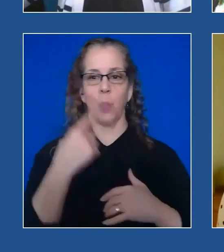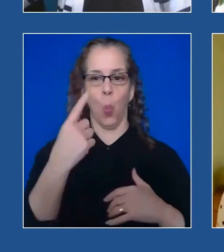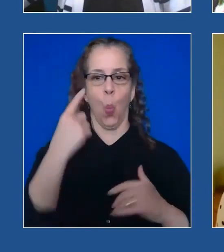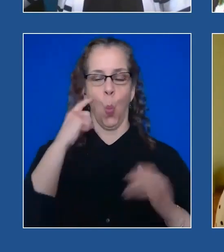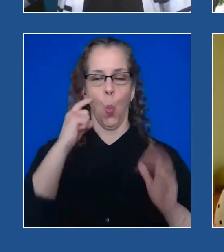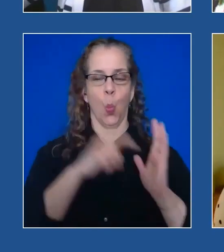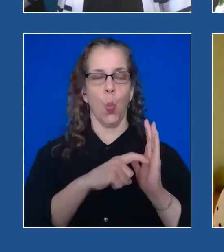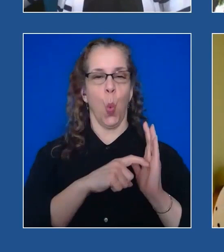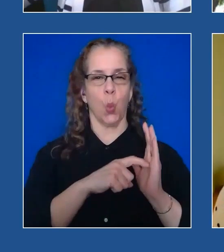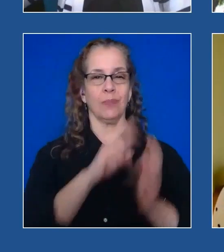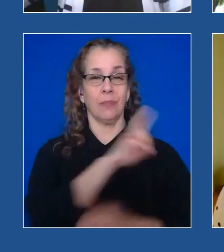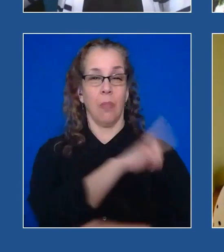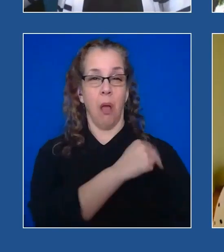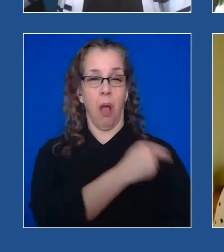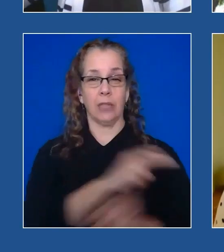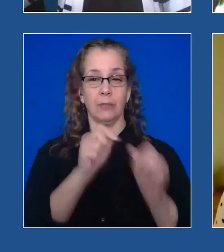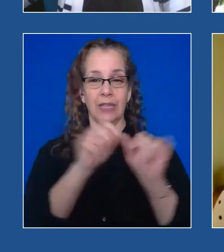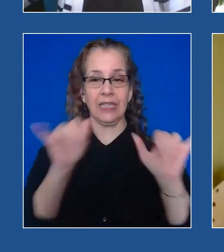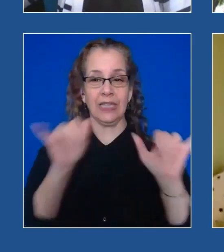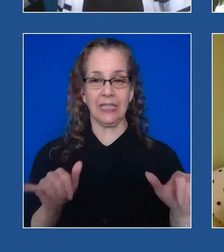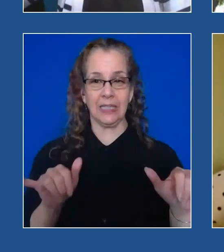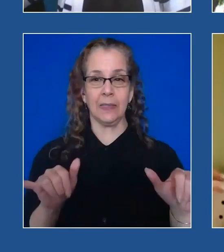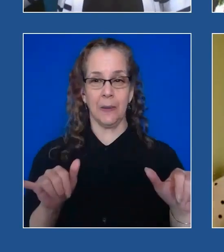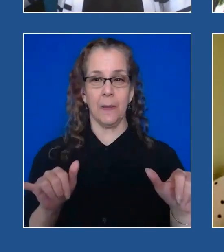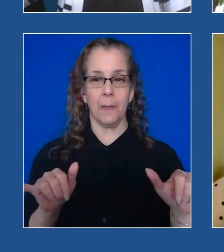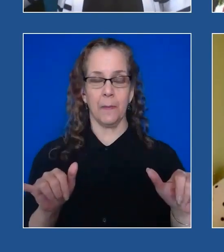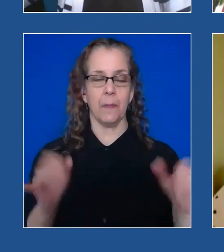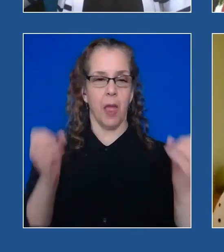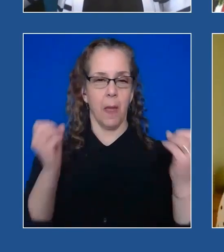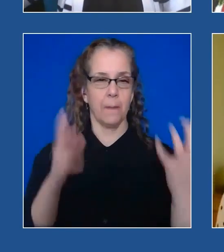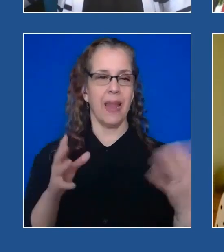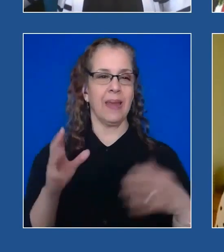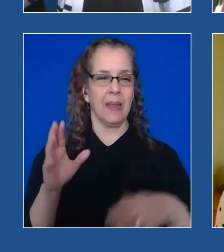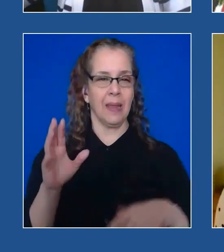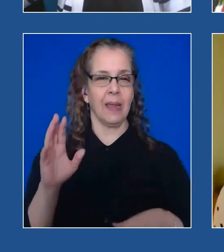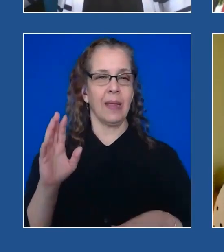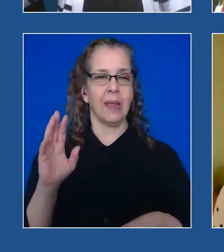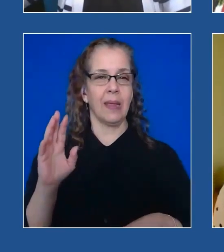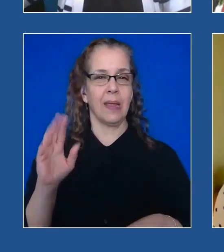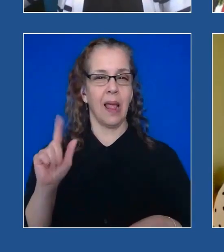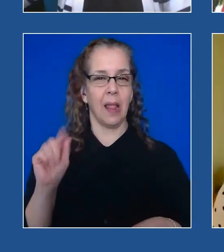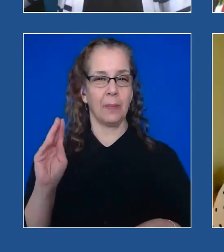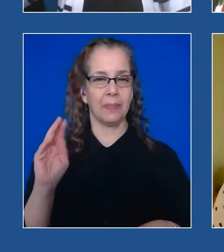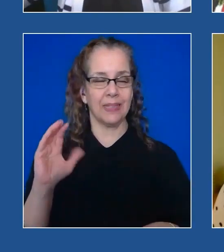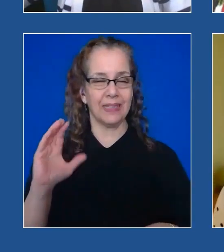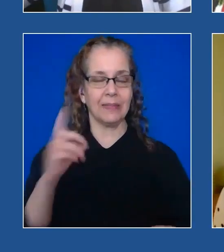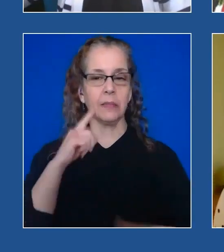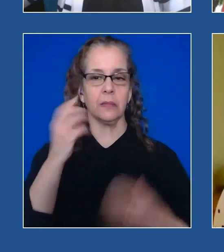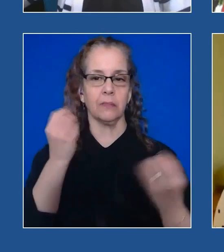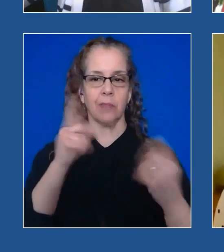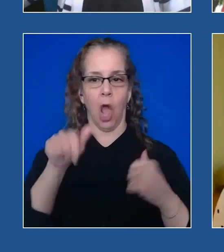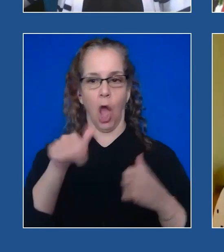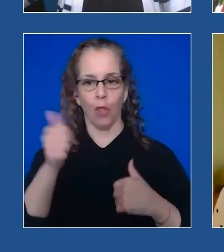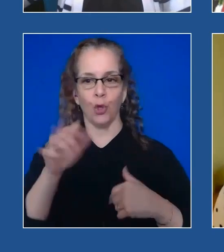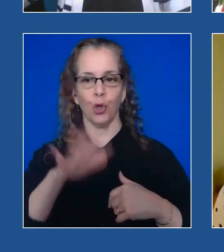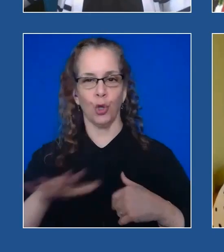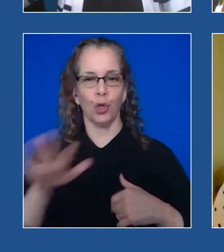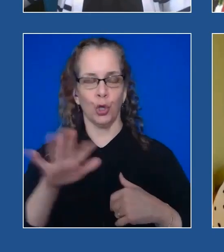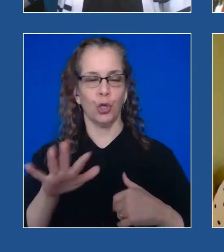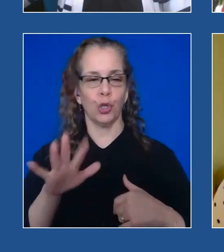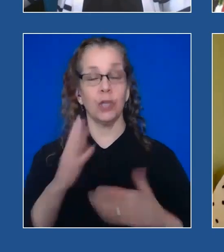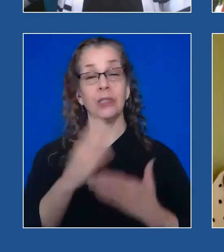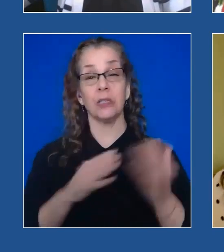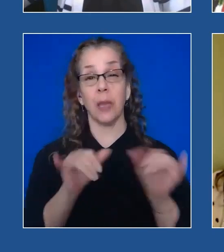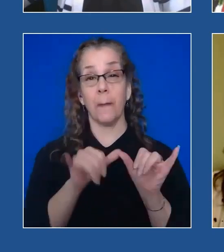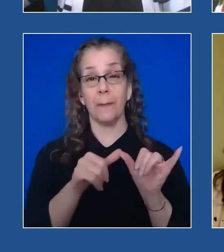hospital system is that there's lots of MBC that's happening in other IOPs and other settings. And some of the measures that have been used